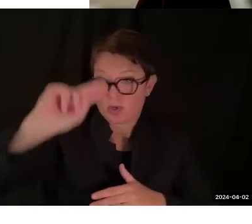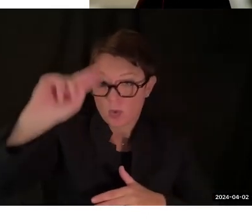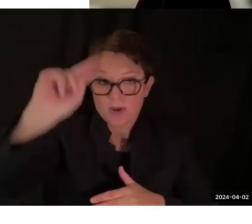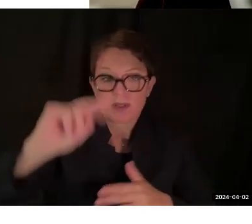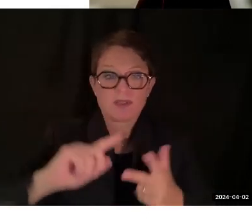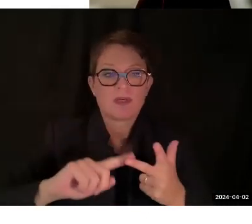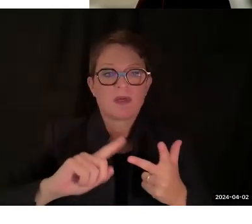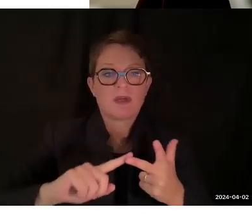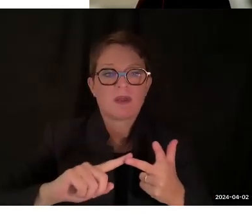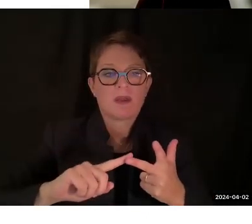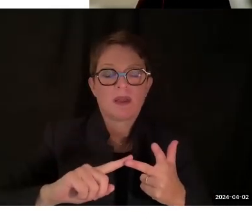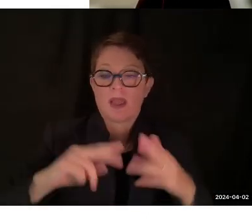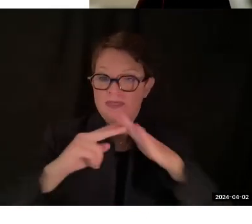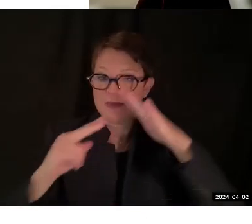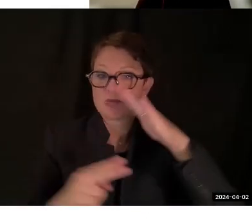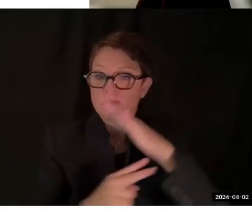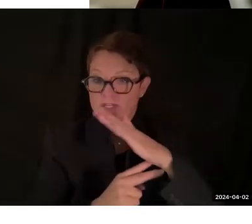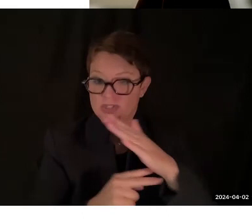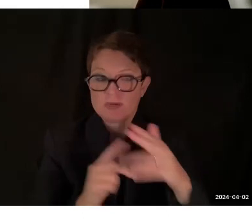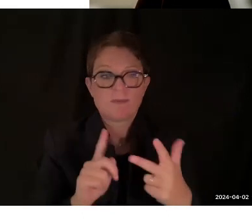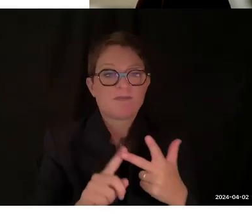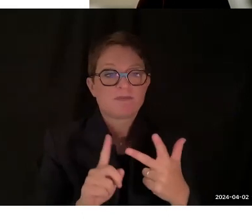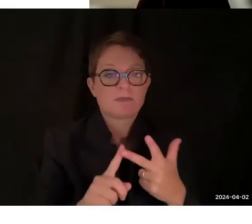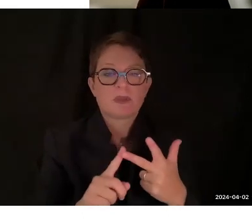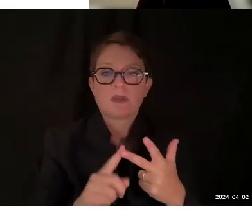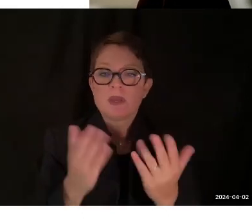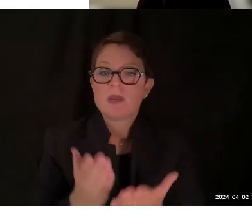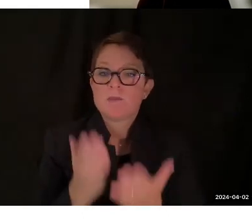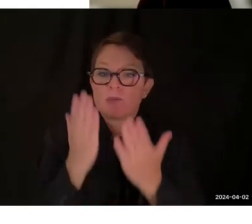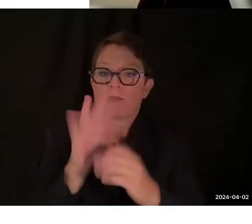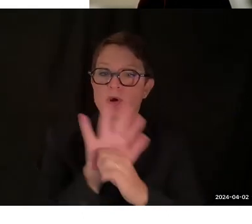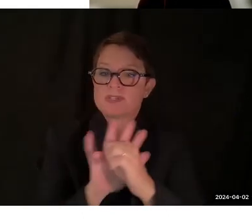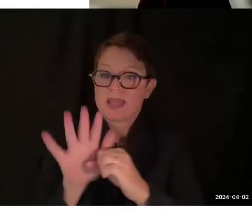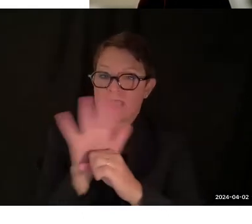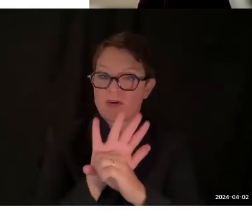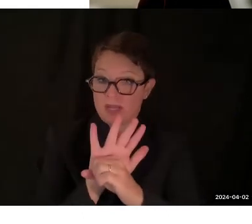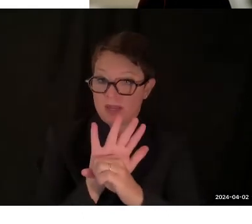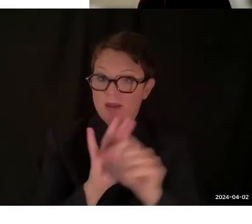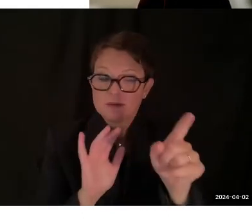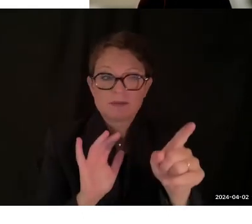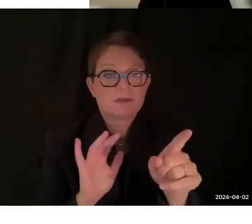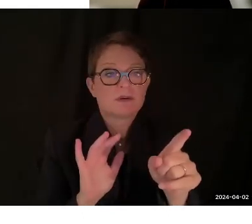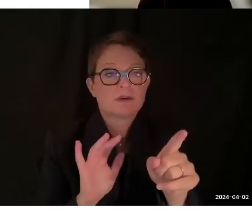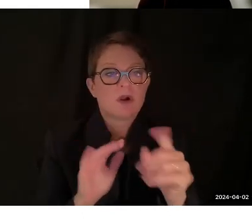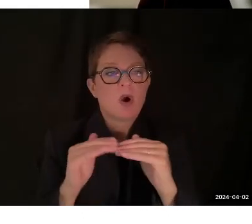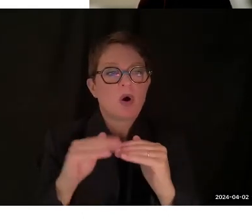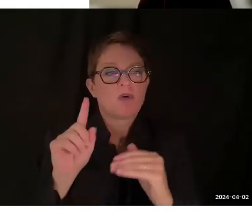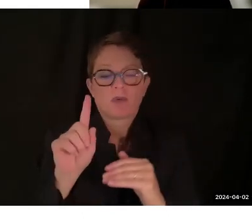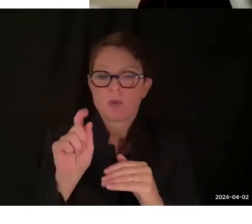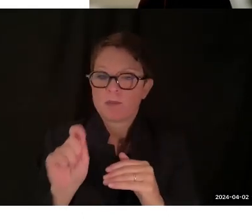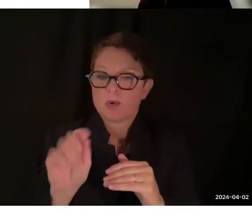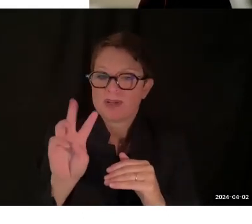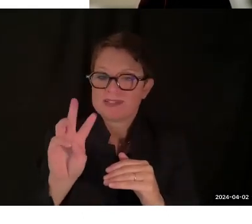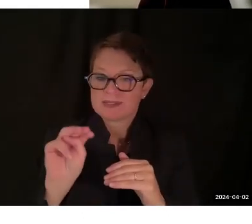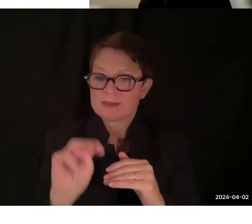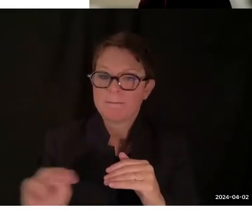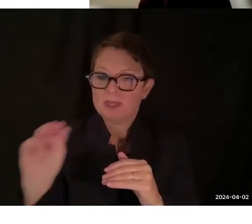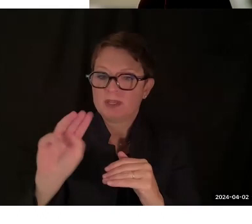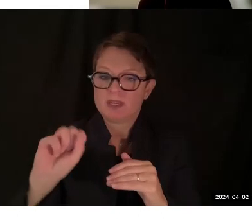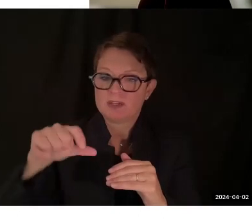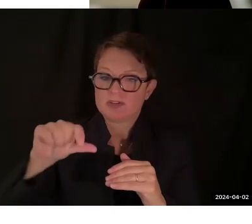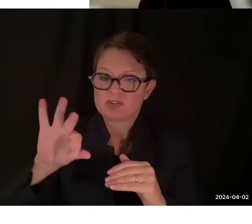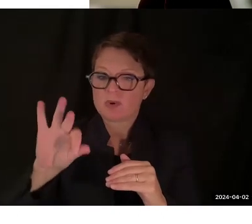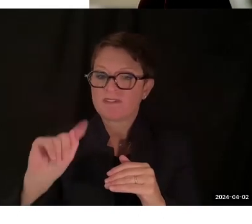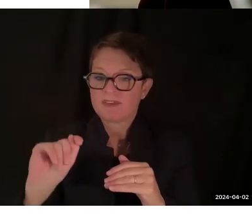existing Front Street Bridge. The overall proposed areas of these elements are a little over 1.6 million square